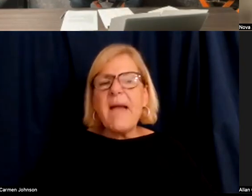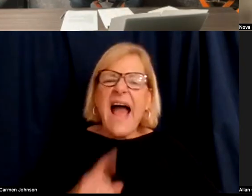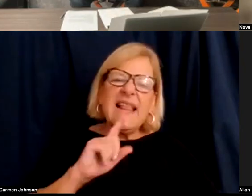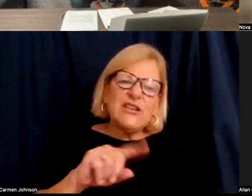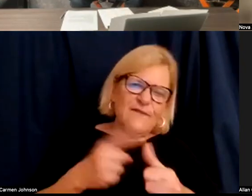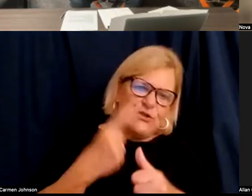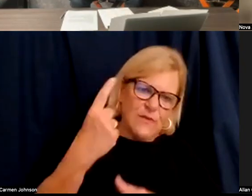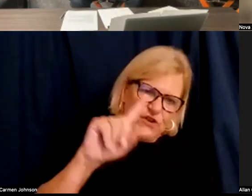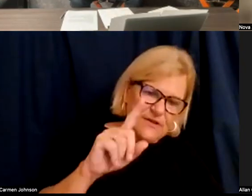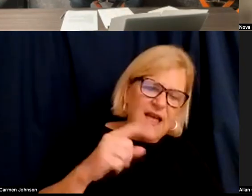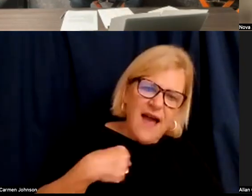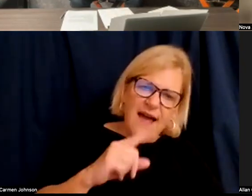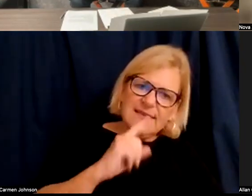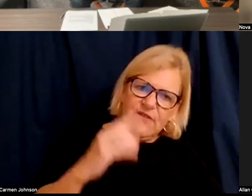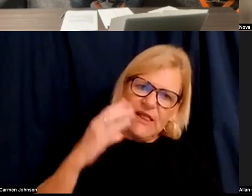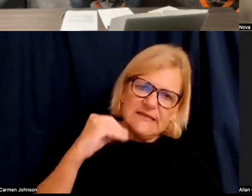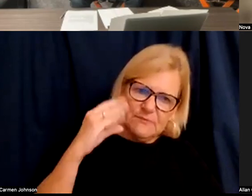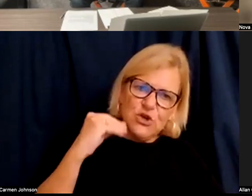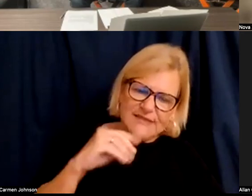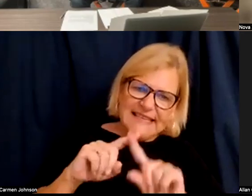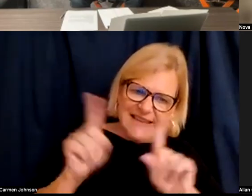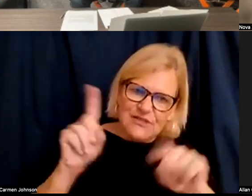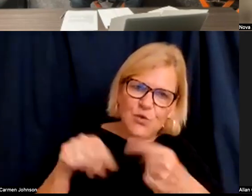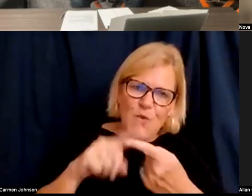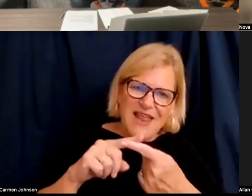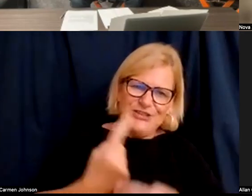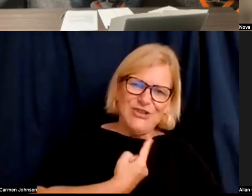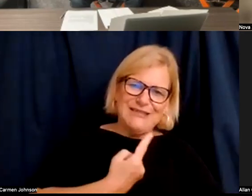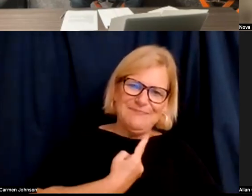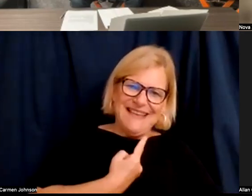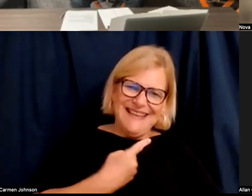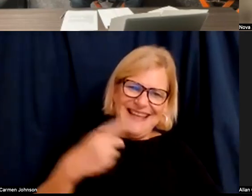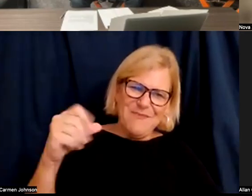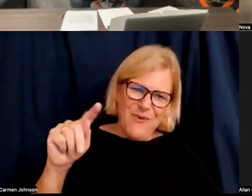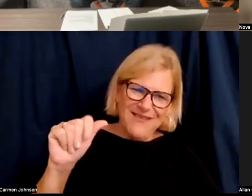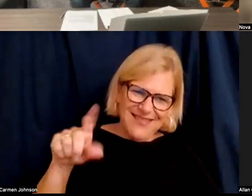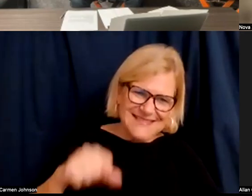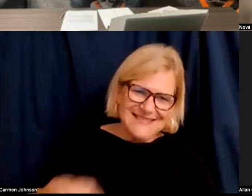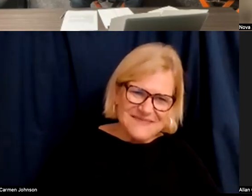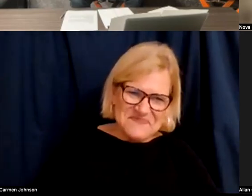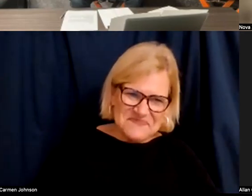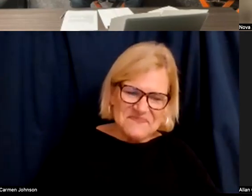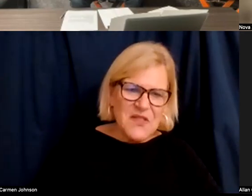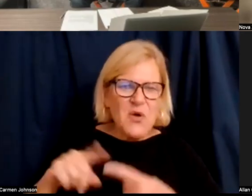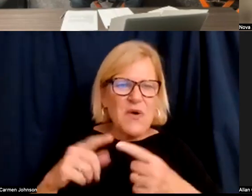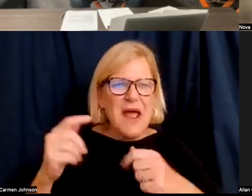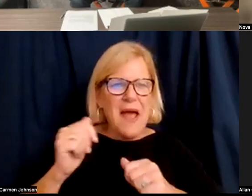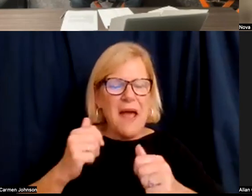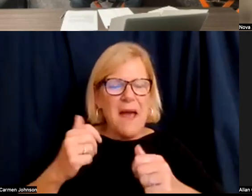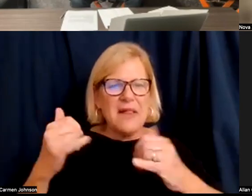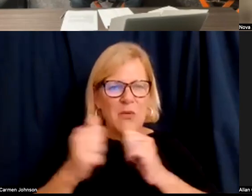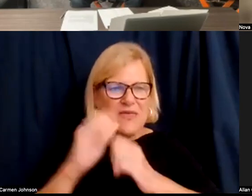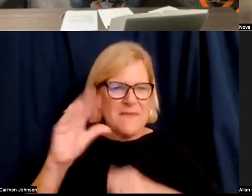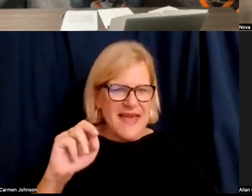answer the first. I definitely experience a difference when it's just me in the portals, and when I'm playing the portals in context with a